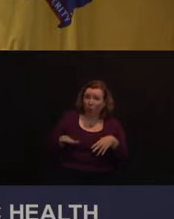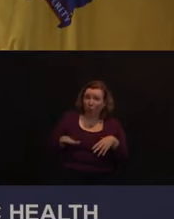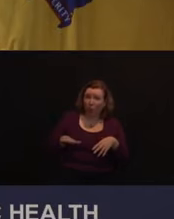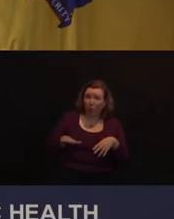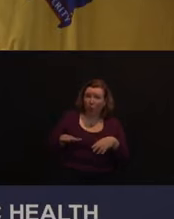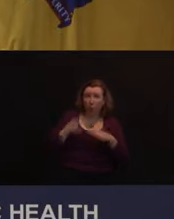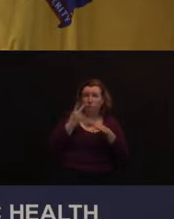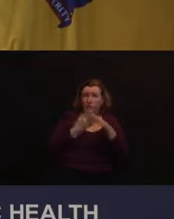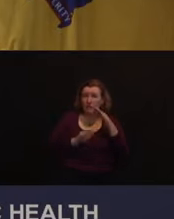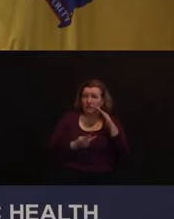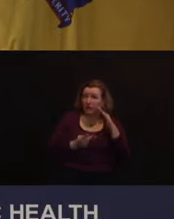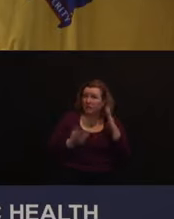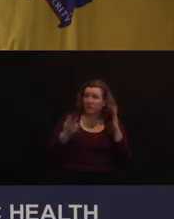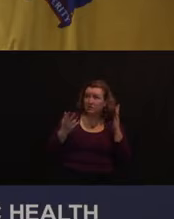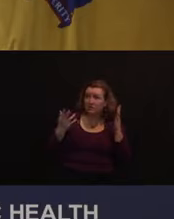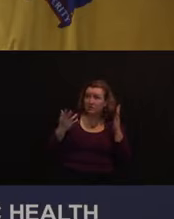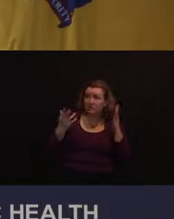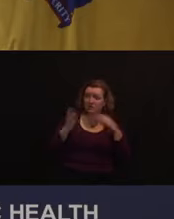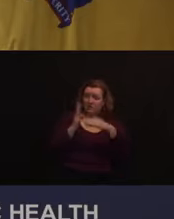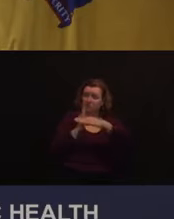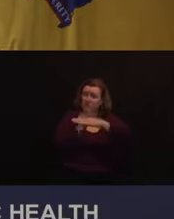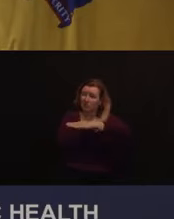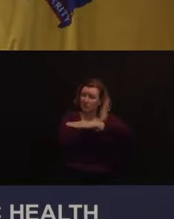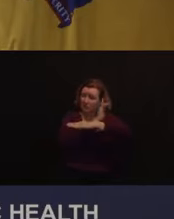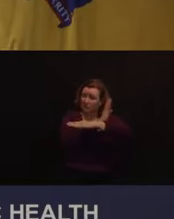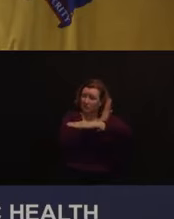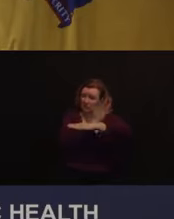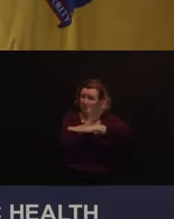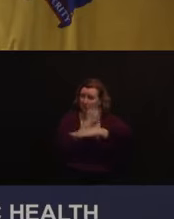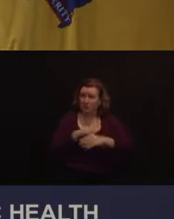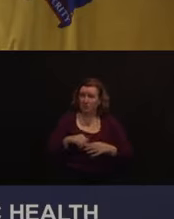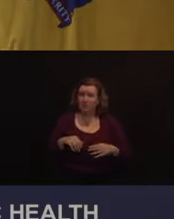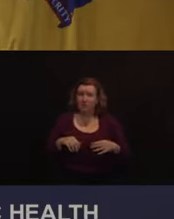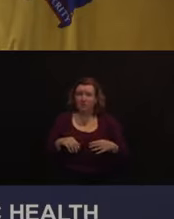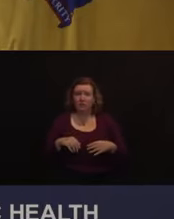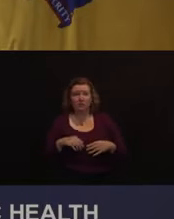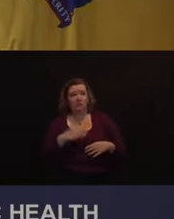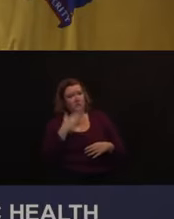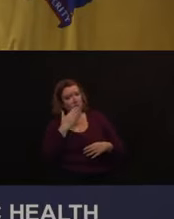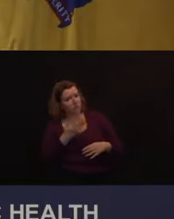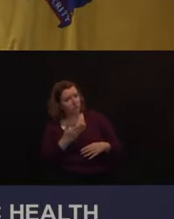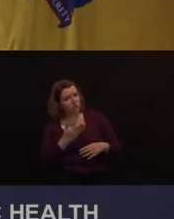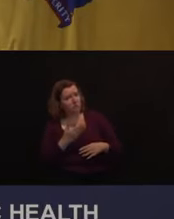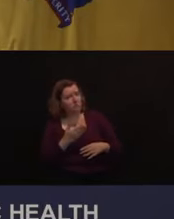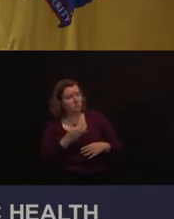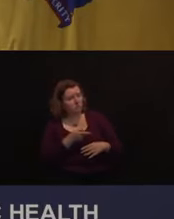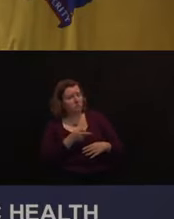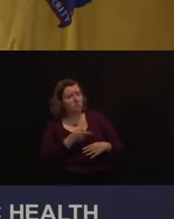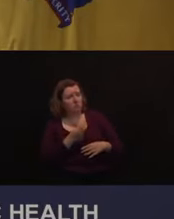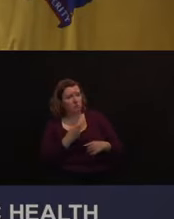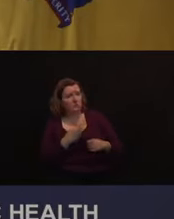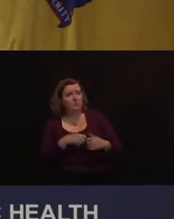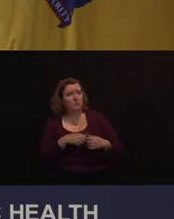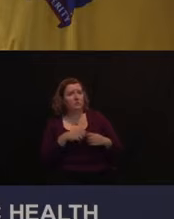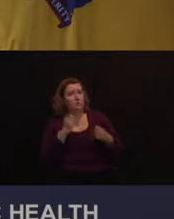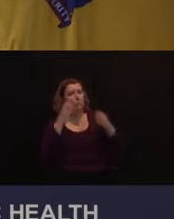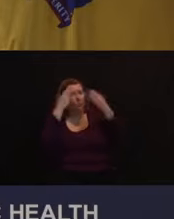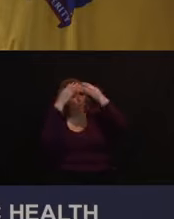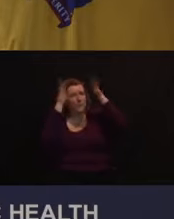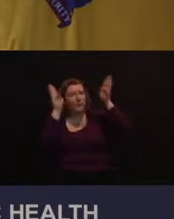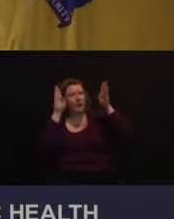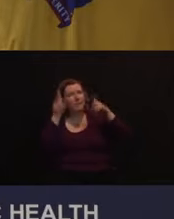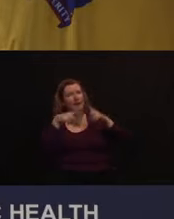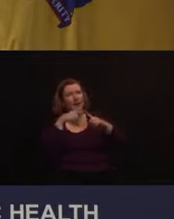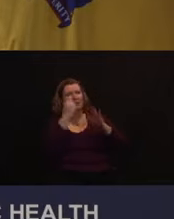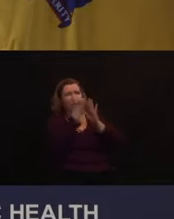and again, if you continue at this, you've chosen a great career. I think we're open-minded on the passports. I get asked this